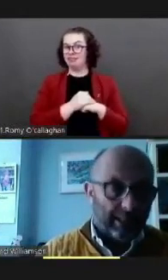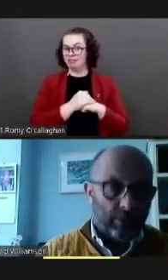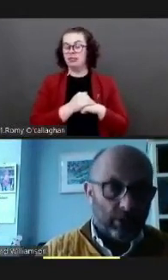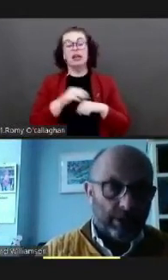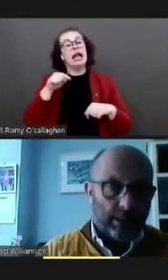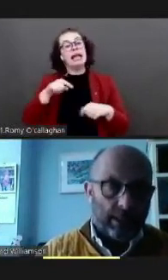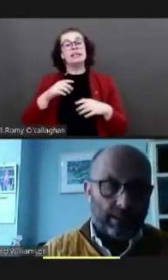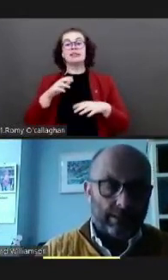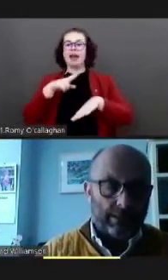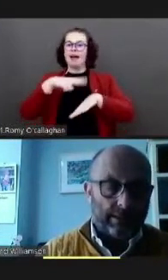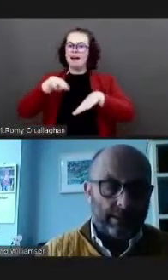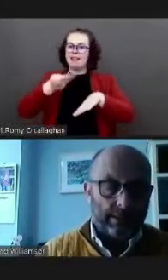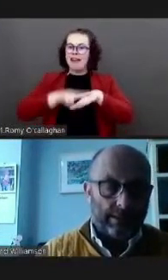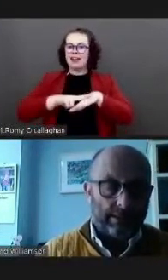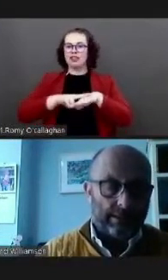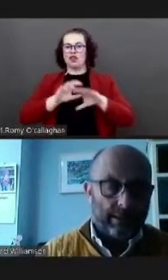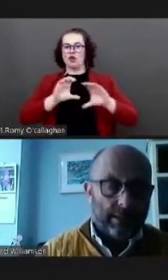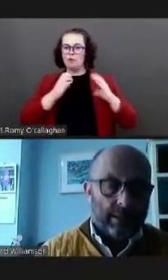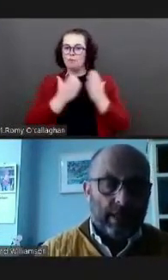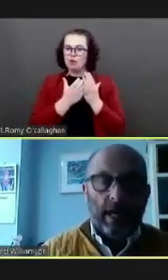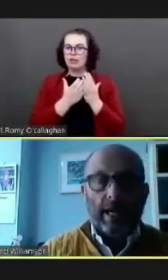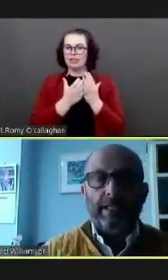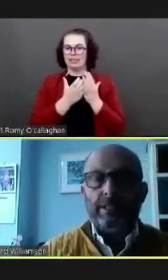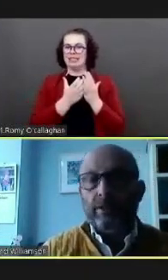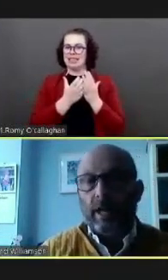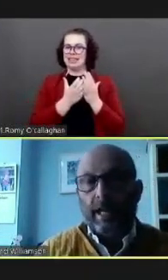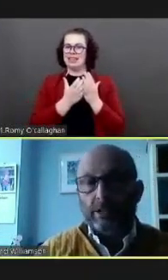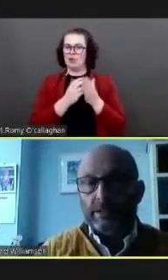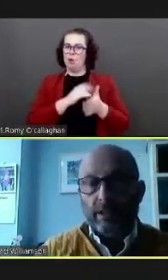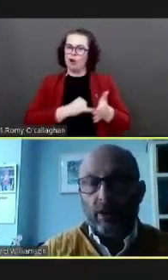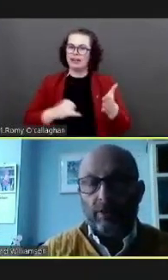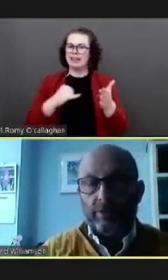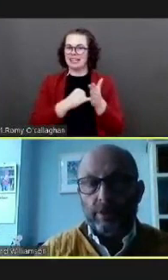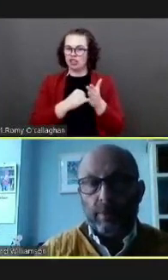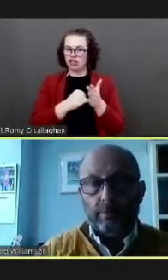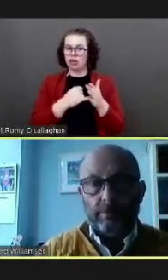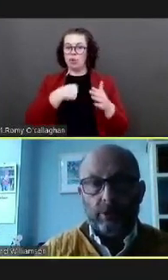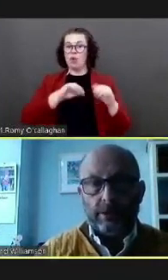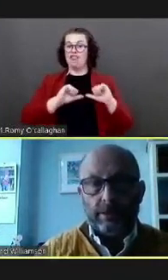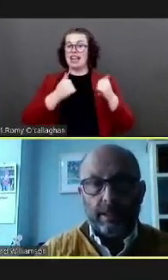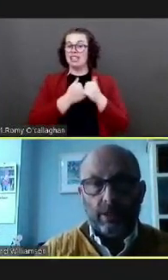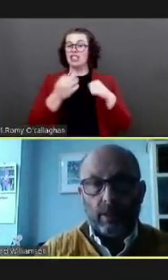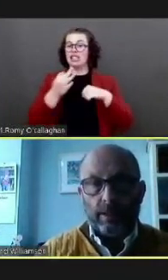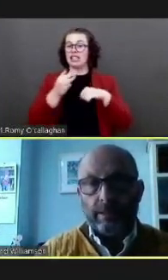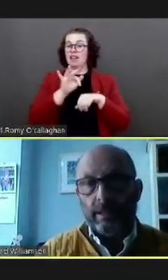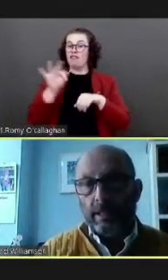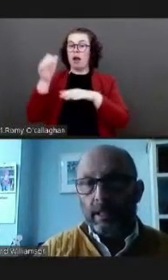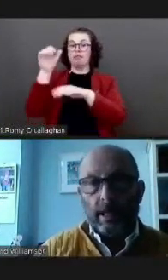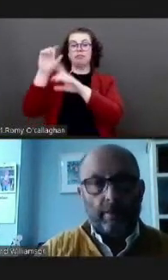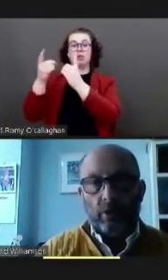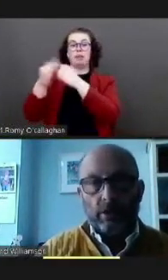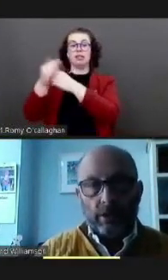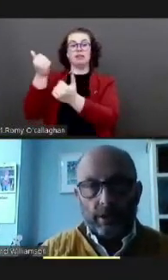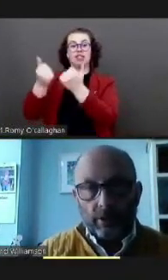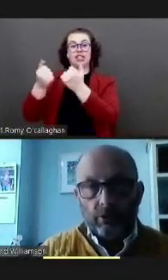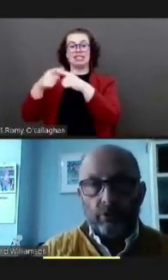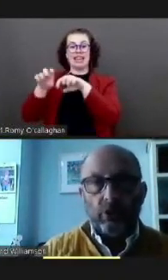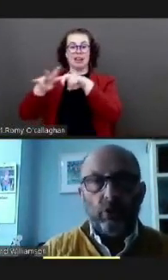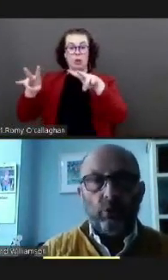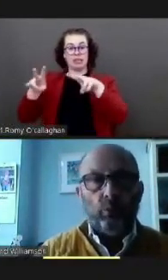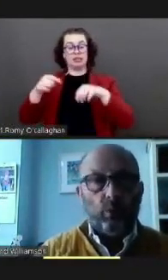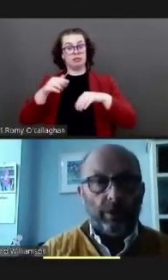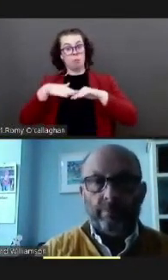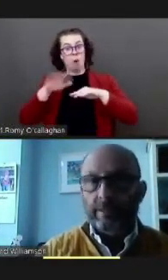based in community and custody settings, and it's an agency of the Department of Justice and Equality. And I'm not going to